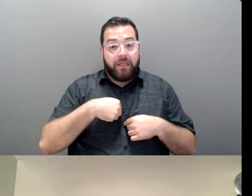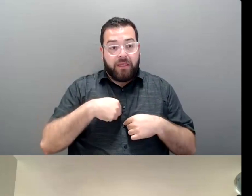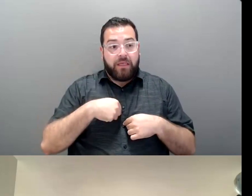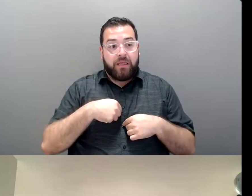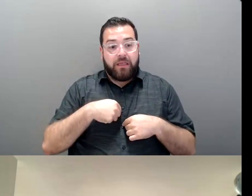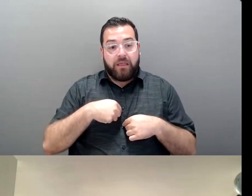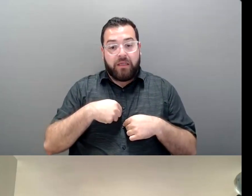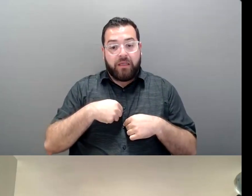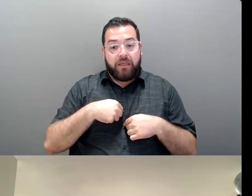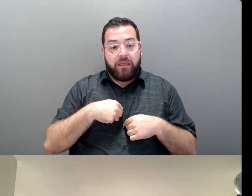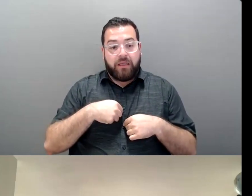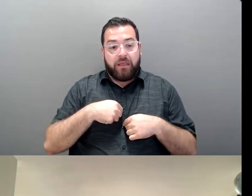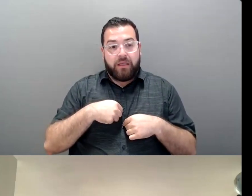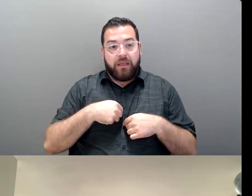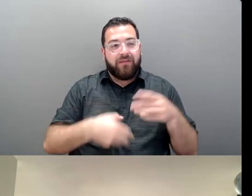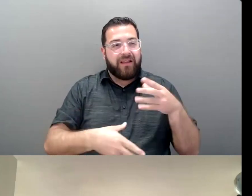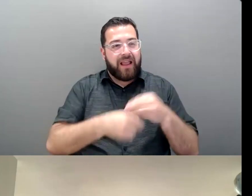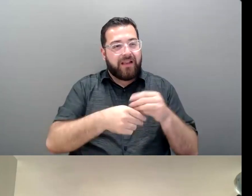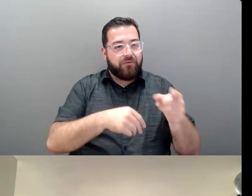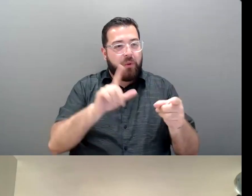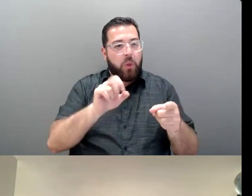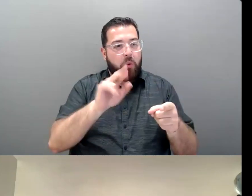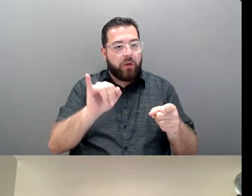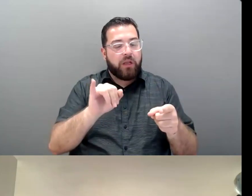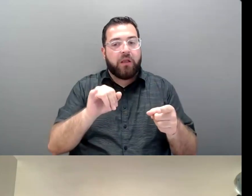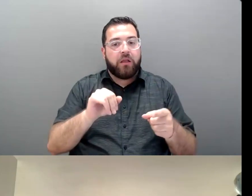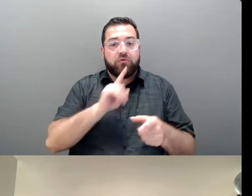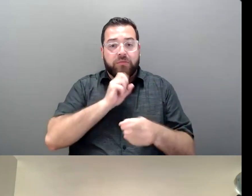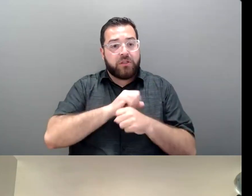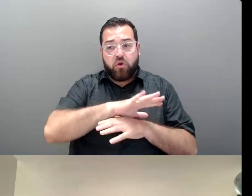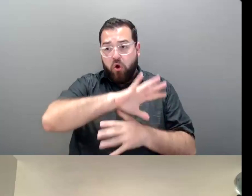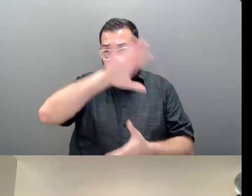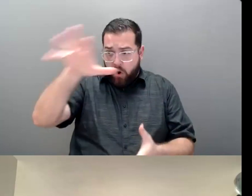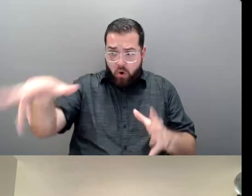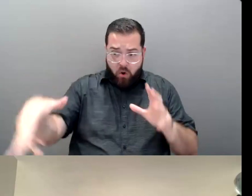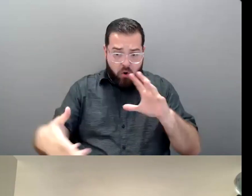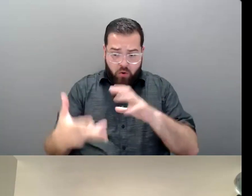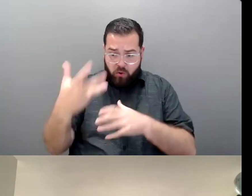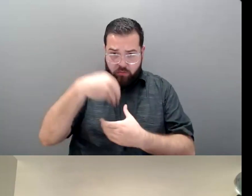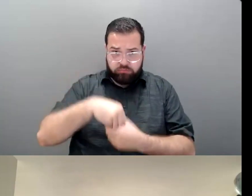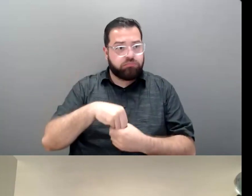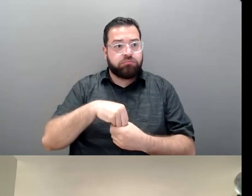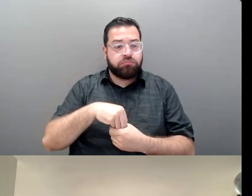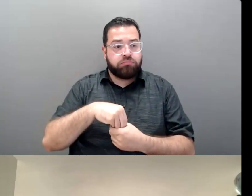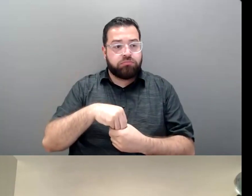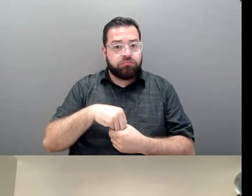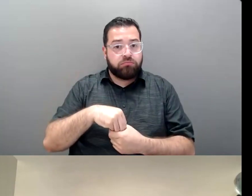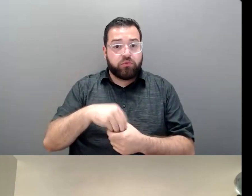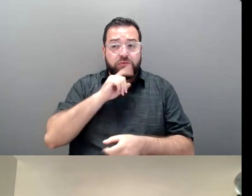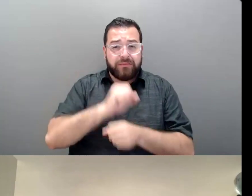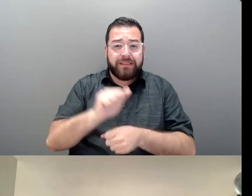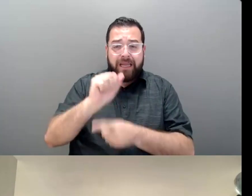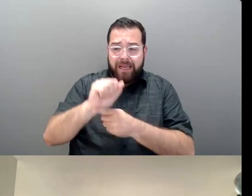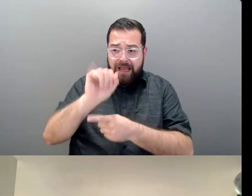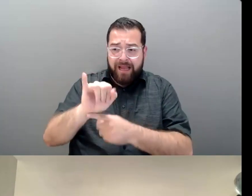it, like, in addition to what Lori is saying, it's like, it's so all encompassing, right? That it is of it, in and of itself, a course.